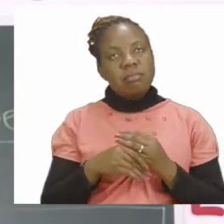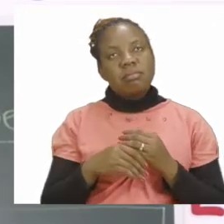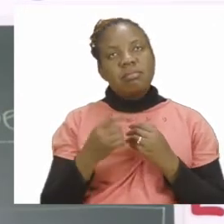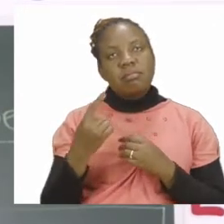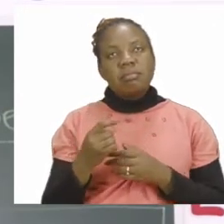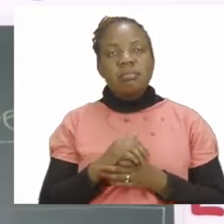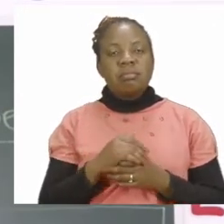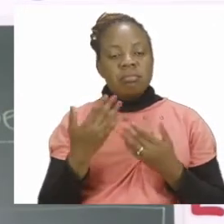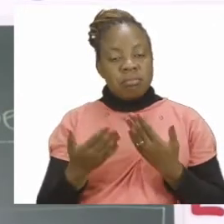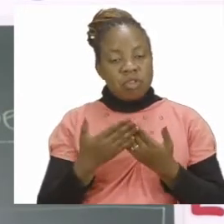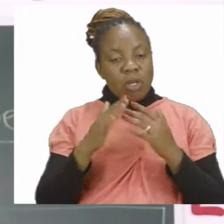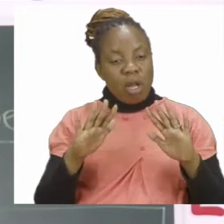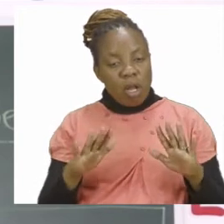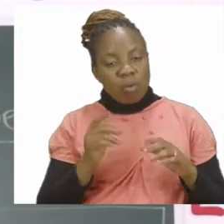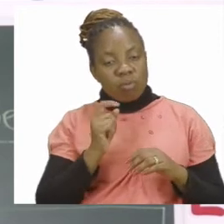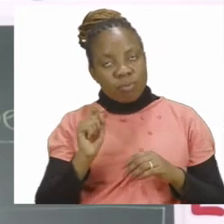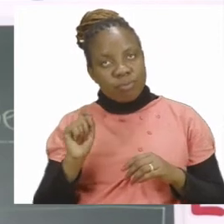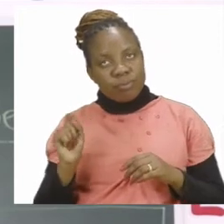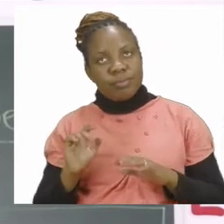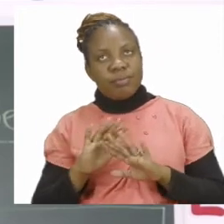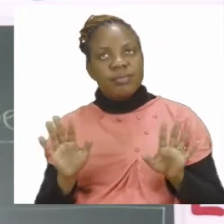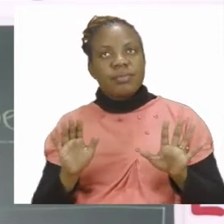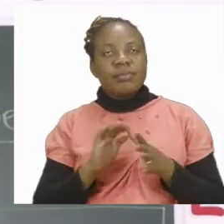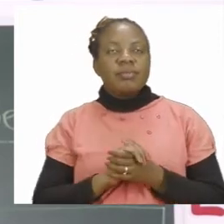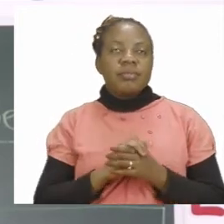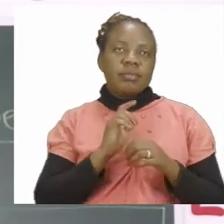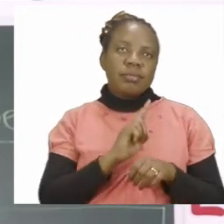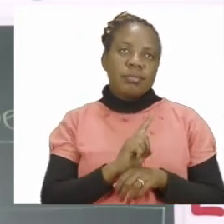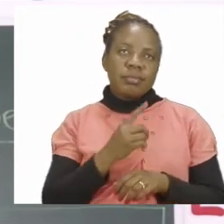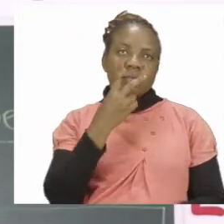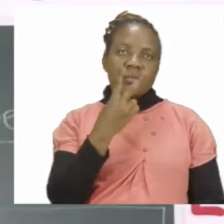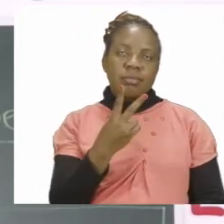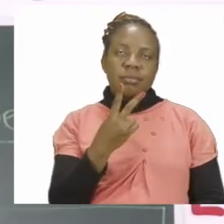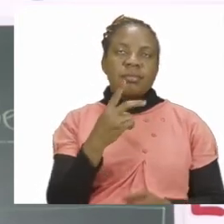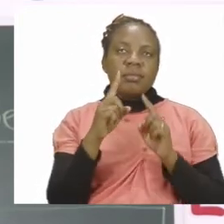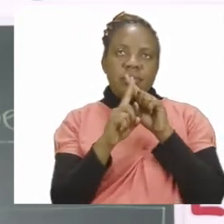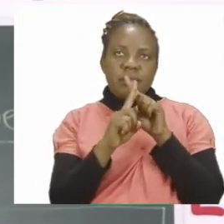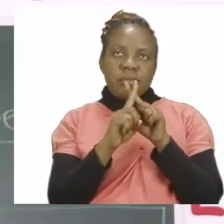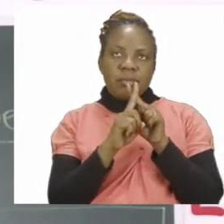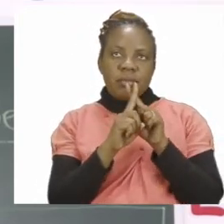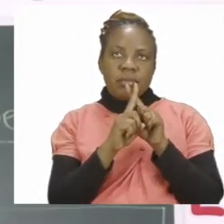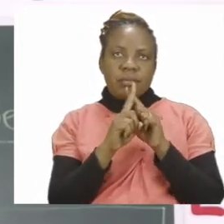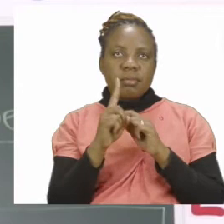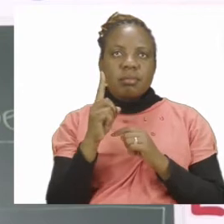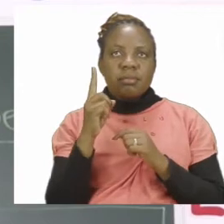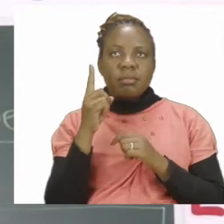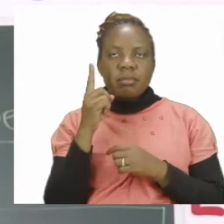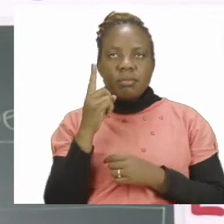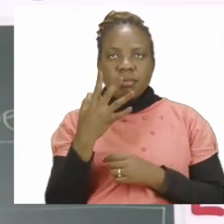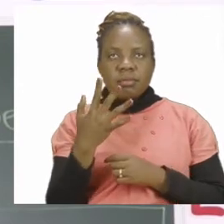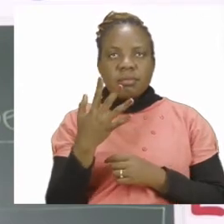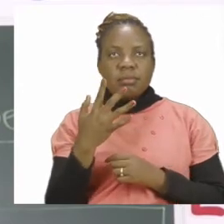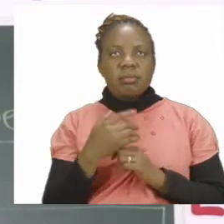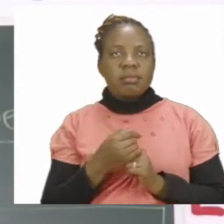train. So, the first sum is 2 times 5. So,